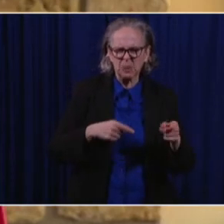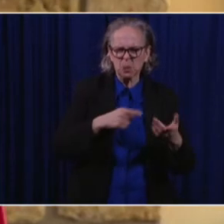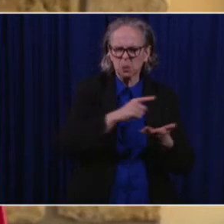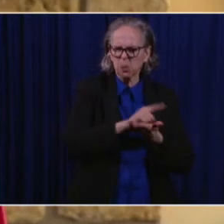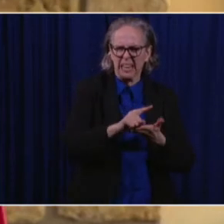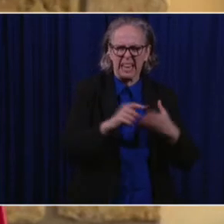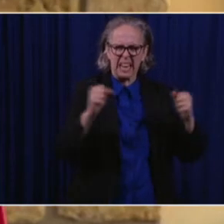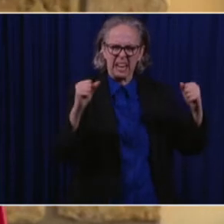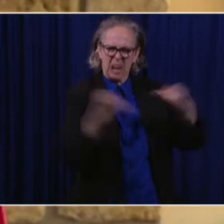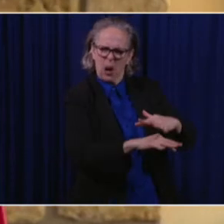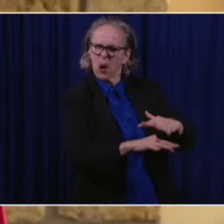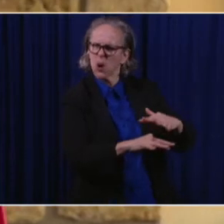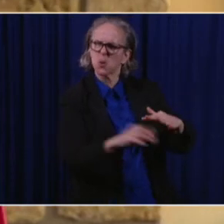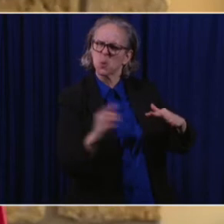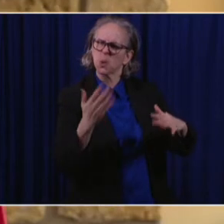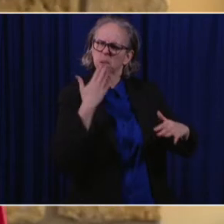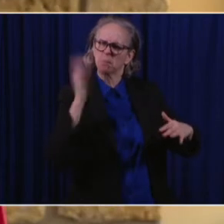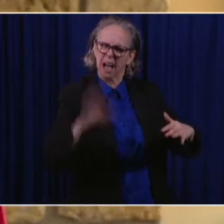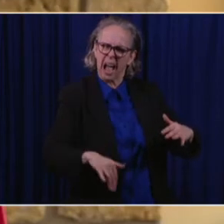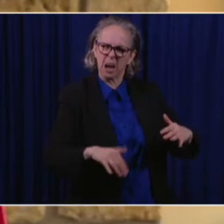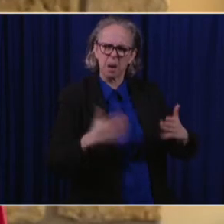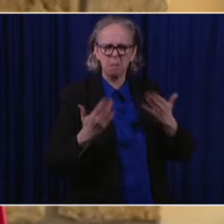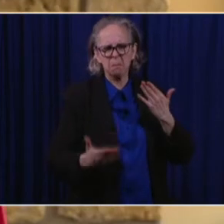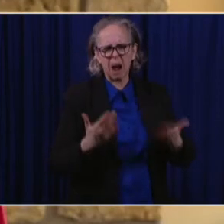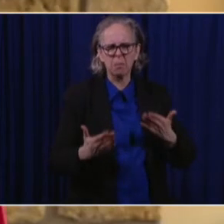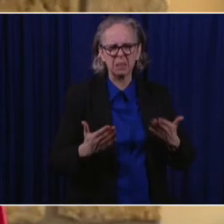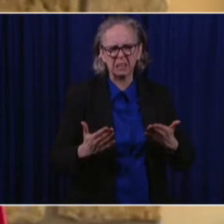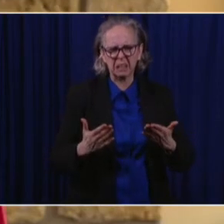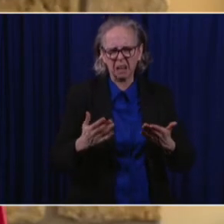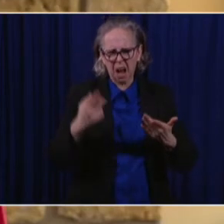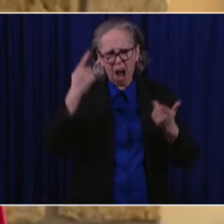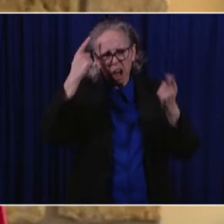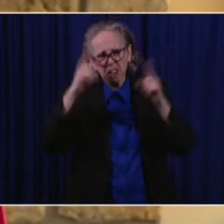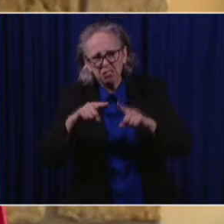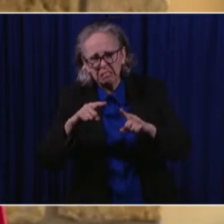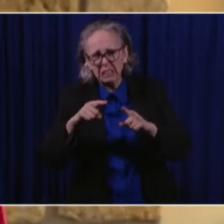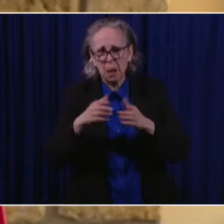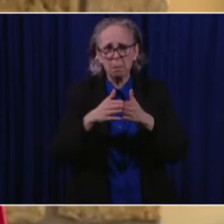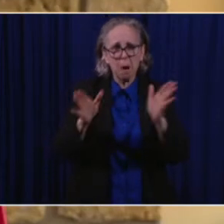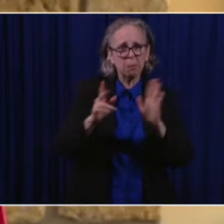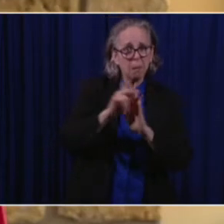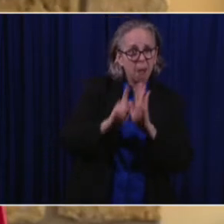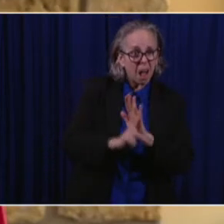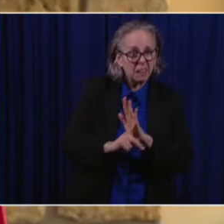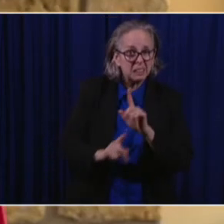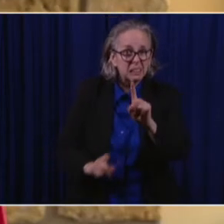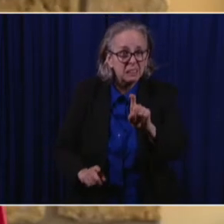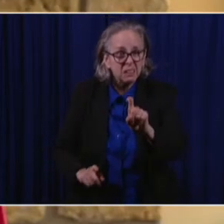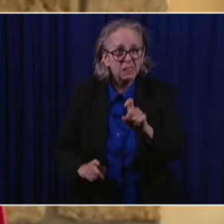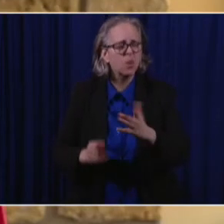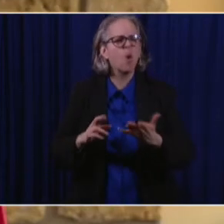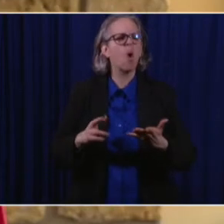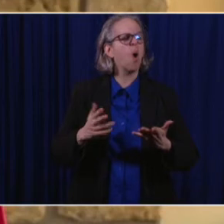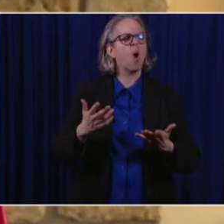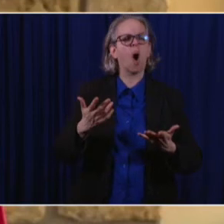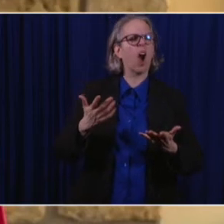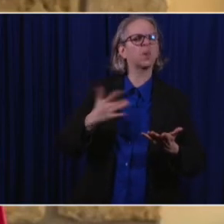public policy, maybe there's something we can all get together and do about it? Or is it just, as the governor